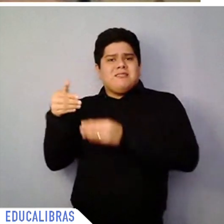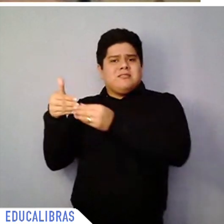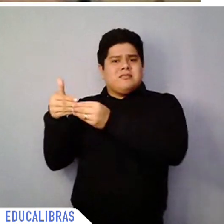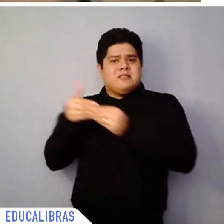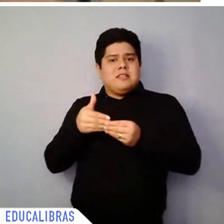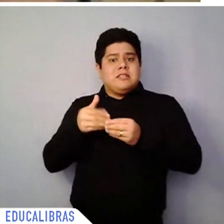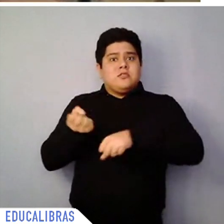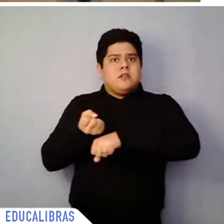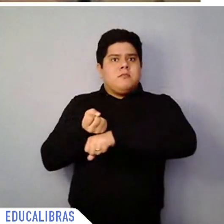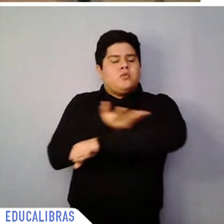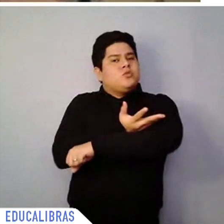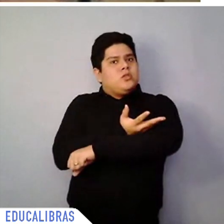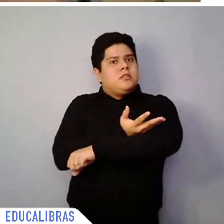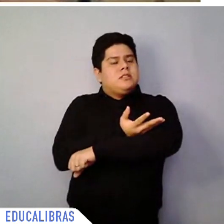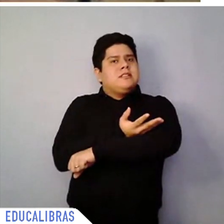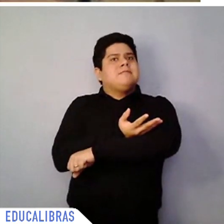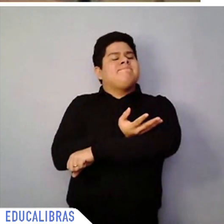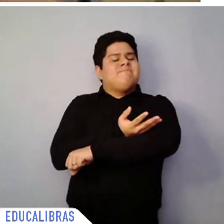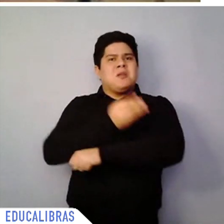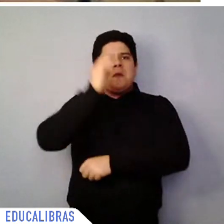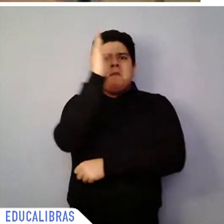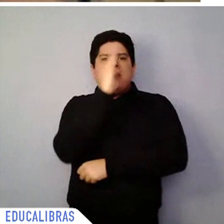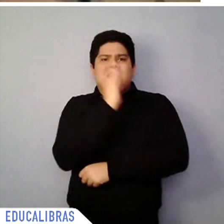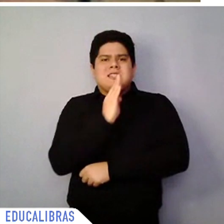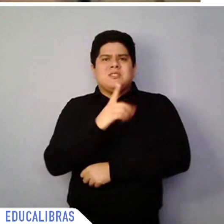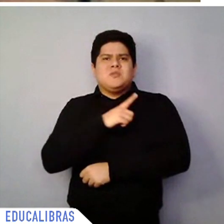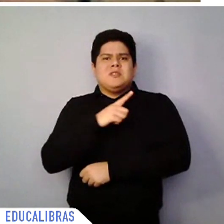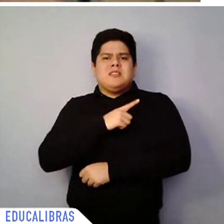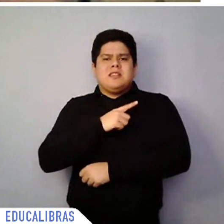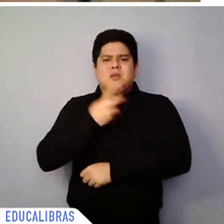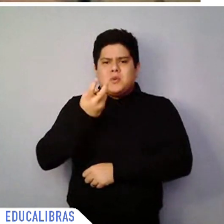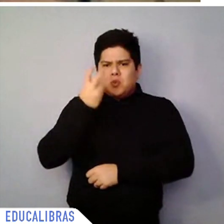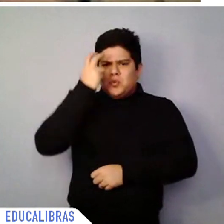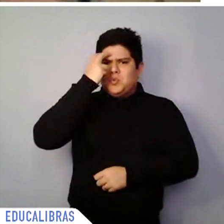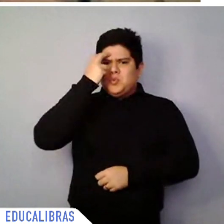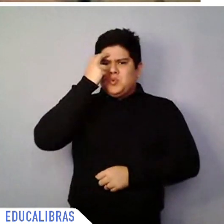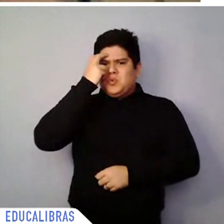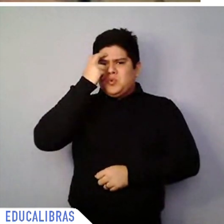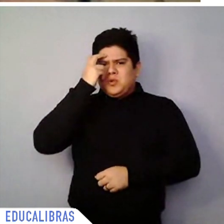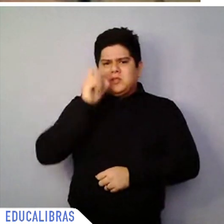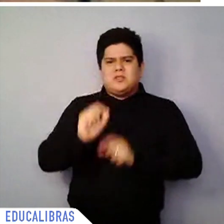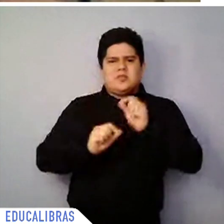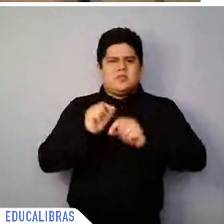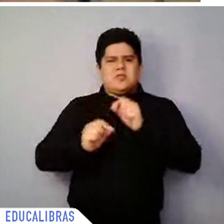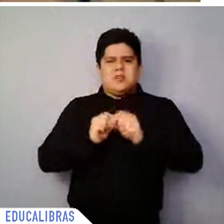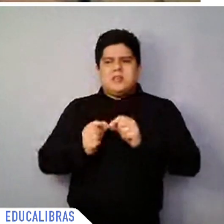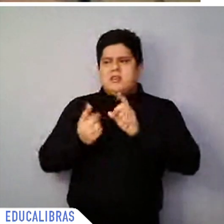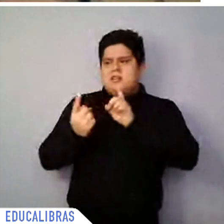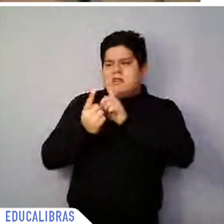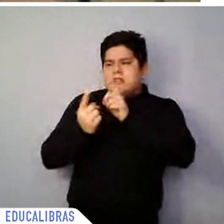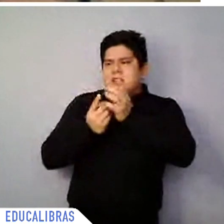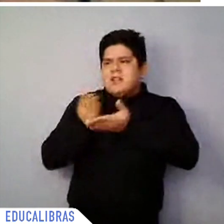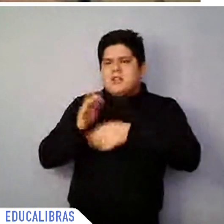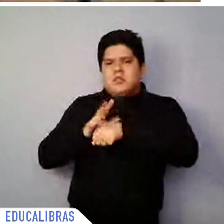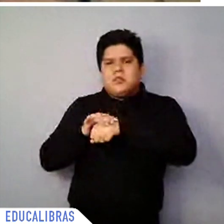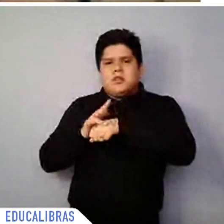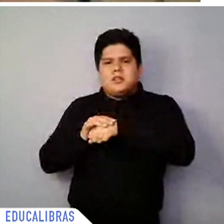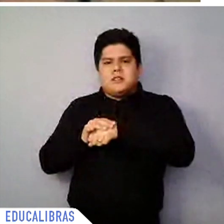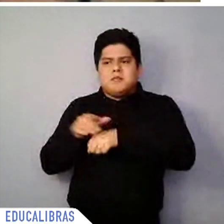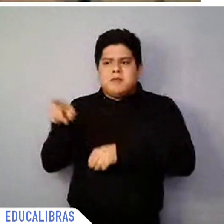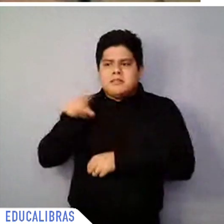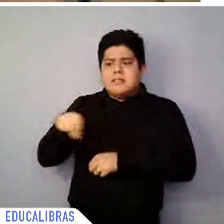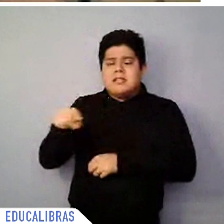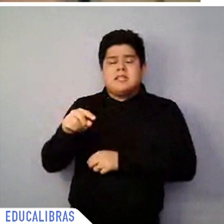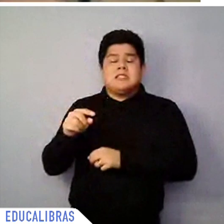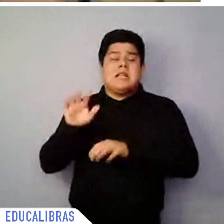have one of the women that work with us included in that program. And this is a passion for vaccine. It